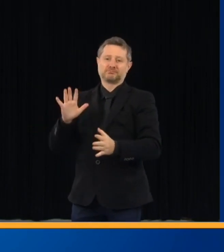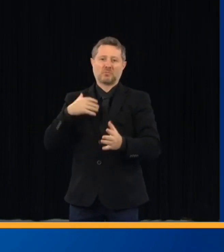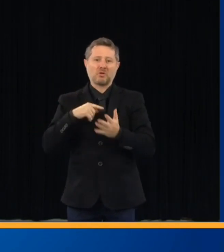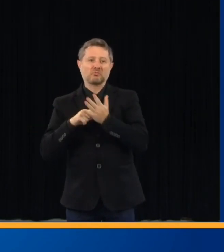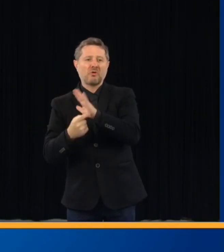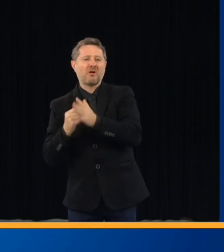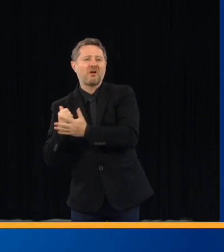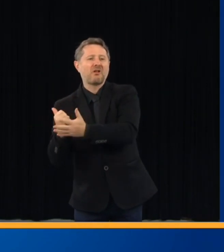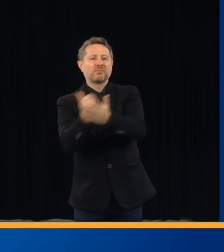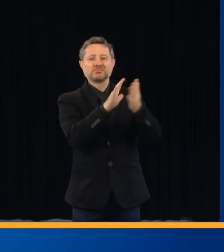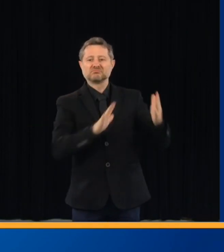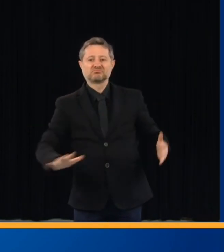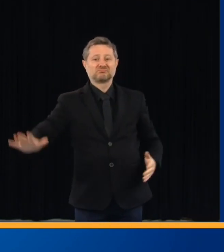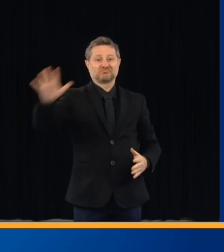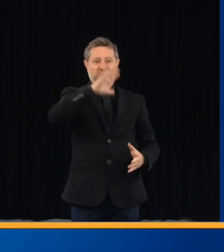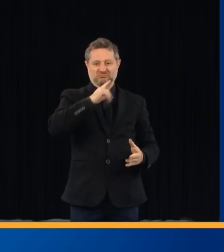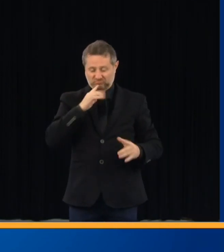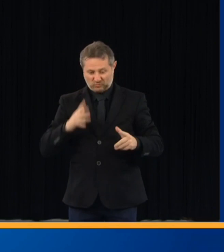happen.